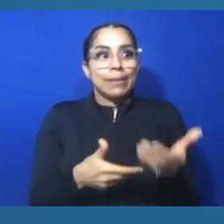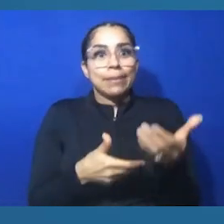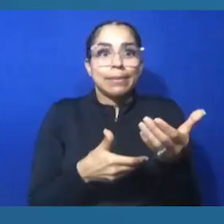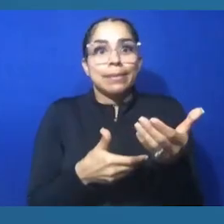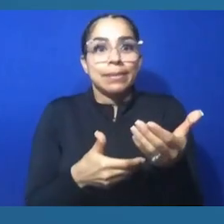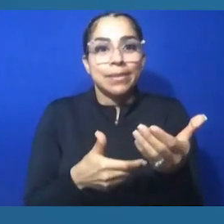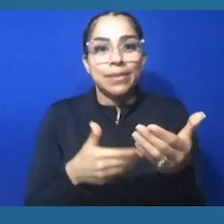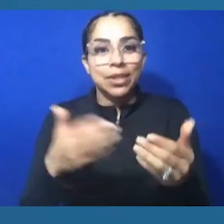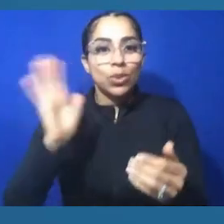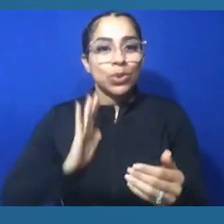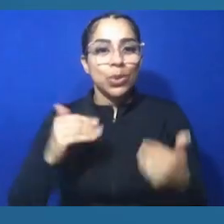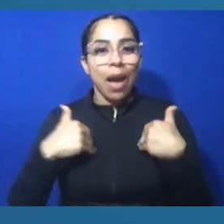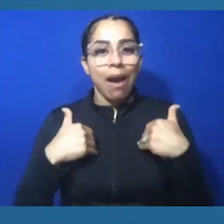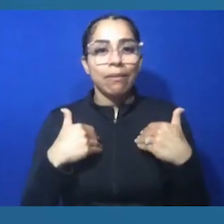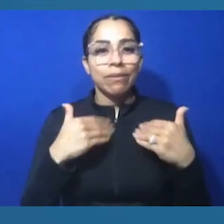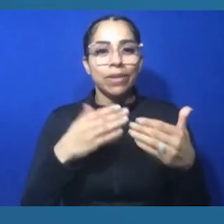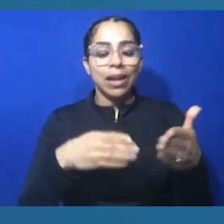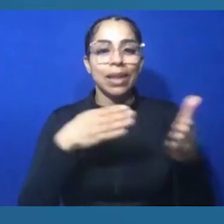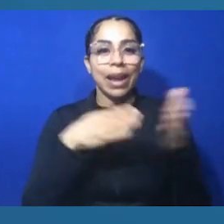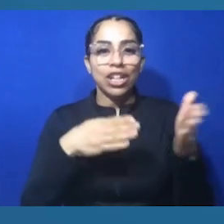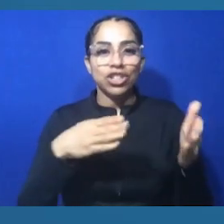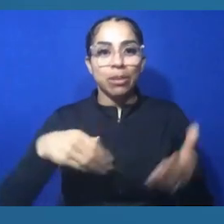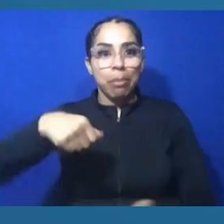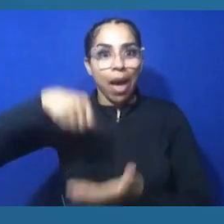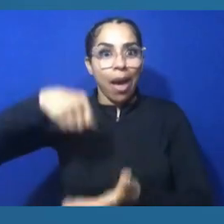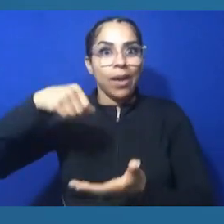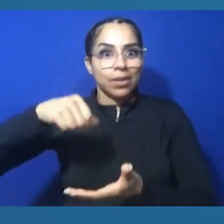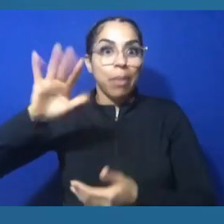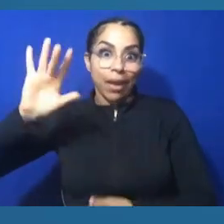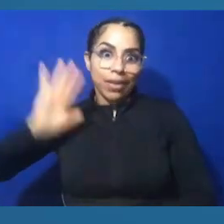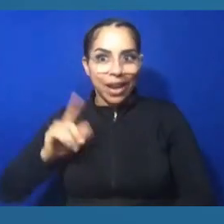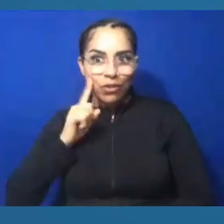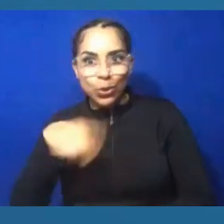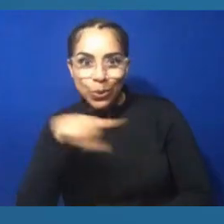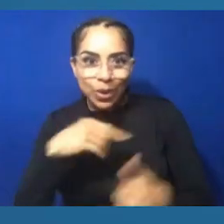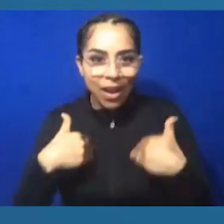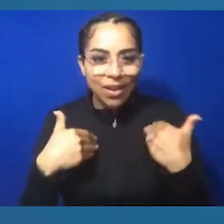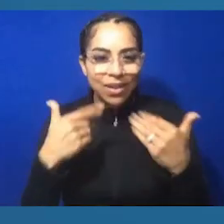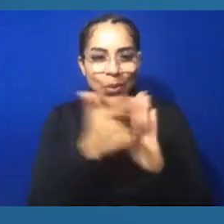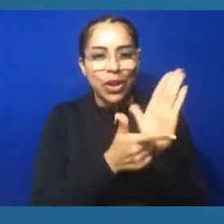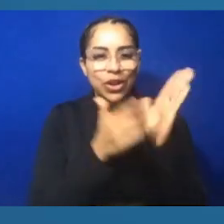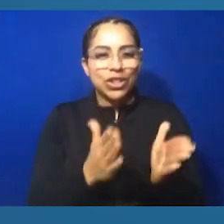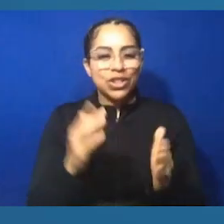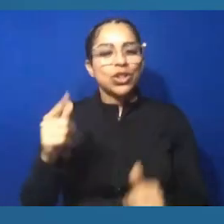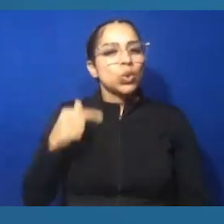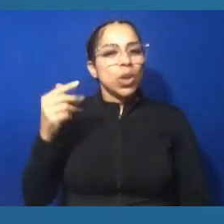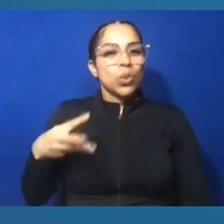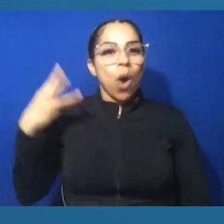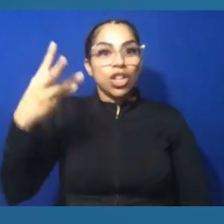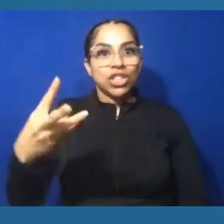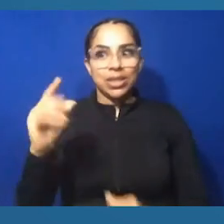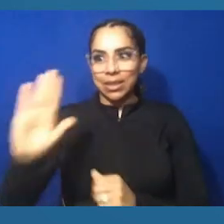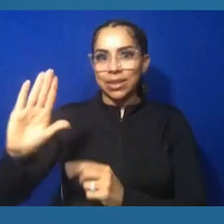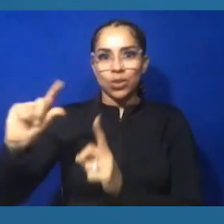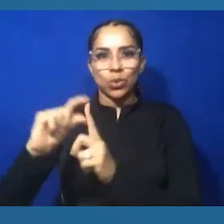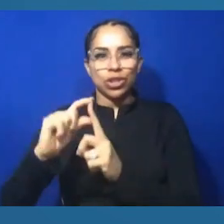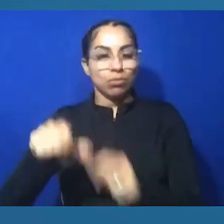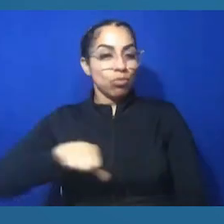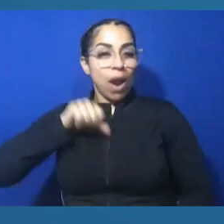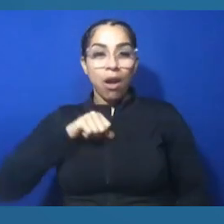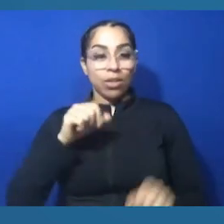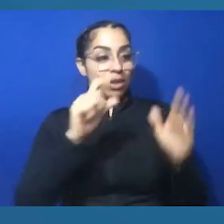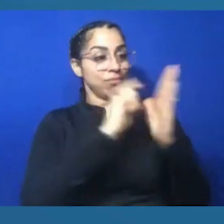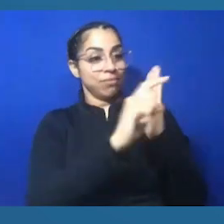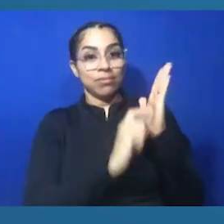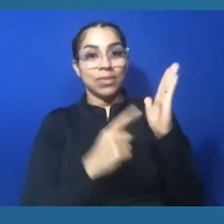litigation bags back in the day for you young lawyers. And there are the words of George Washington, where it so proudly and so greatly says that the